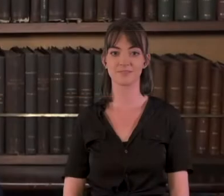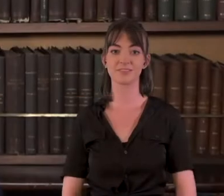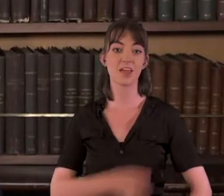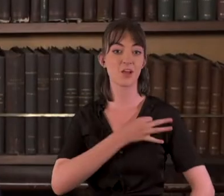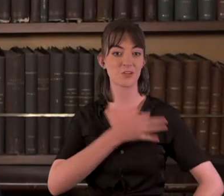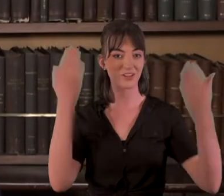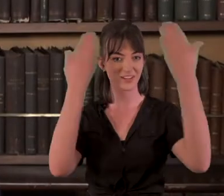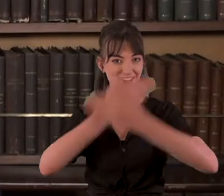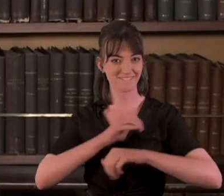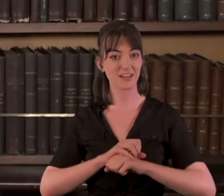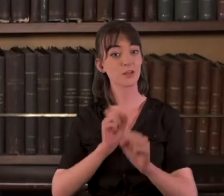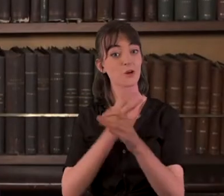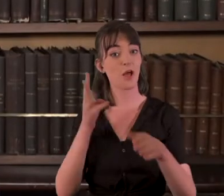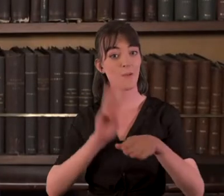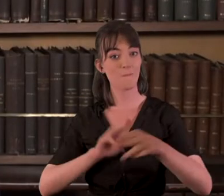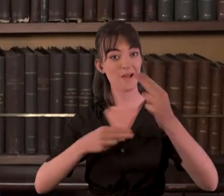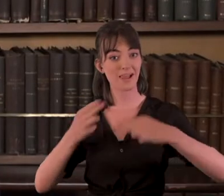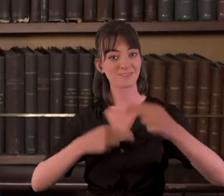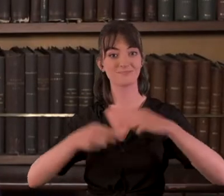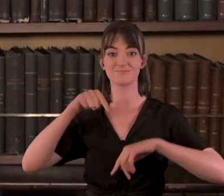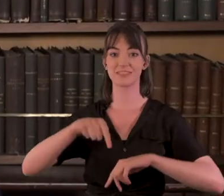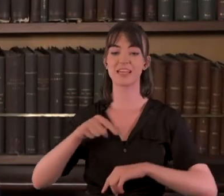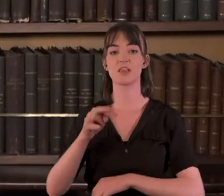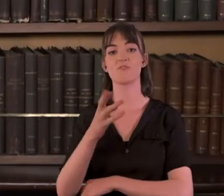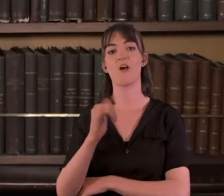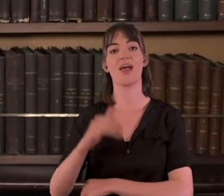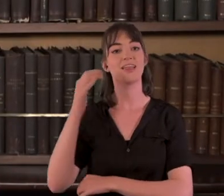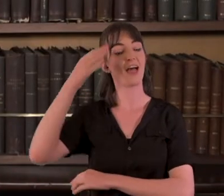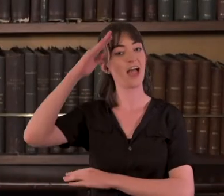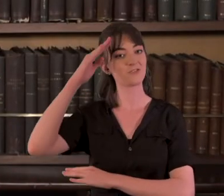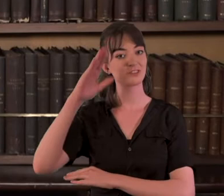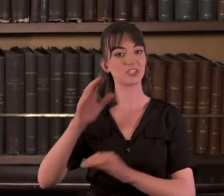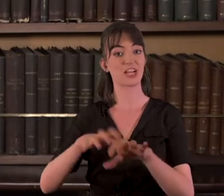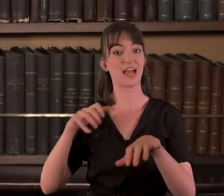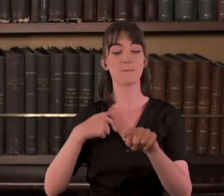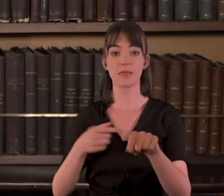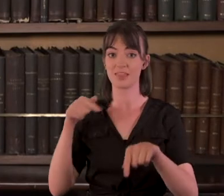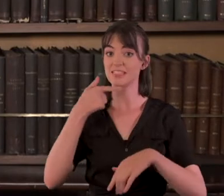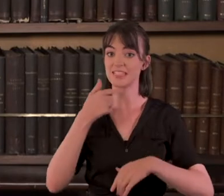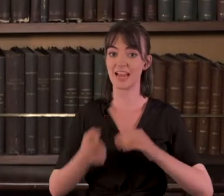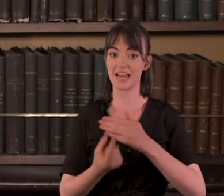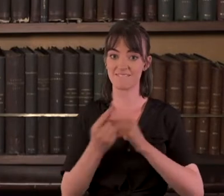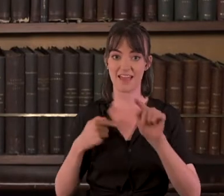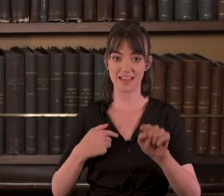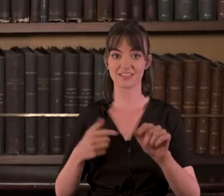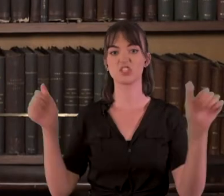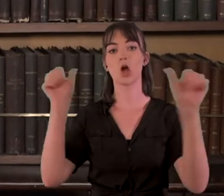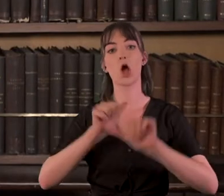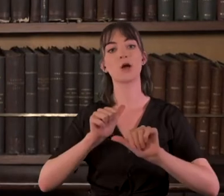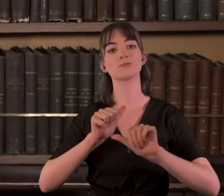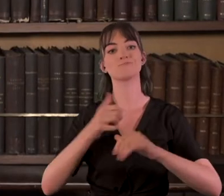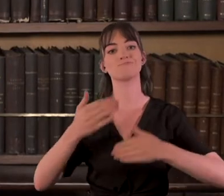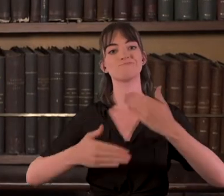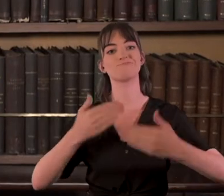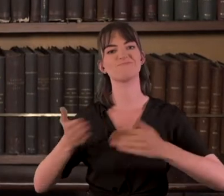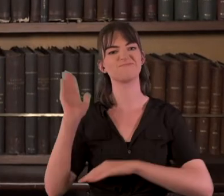Good evening. You're all very welcome to the Royal Irish Academy, to this, our second event as part of our Autumn Talk series under the